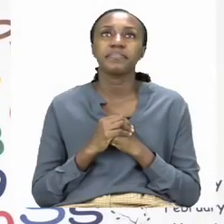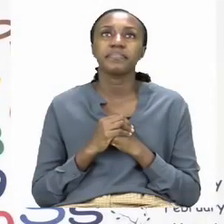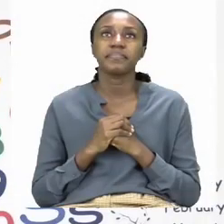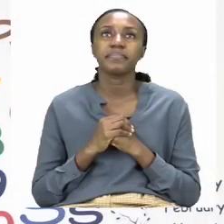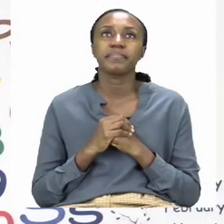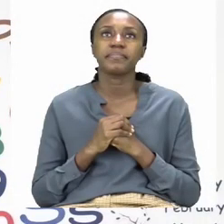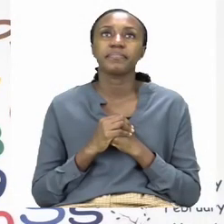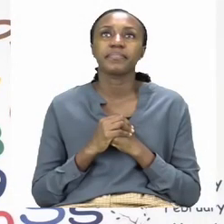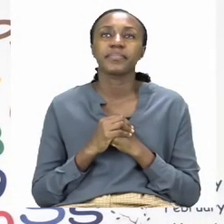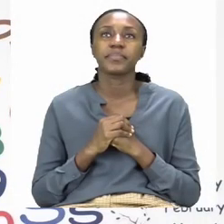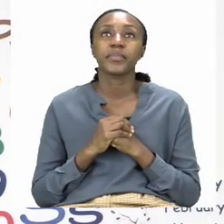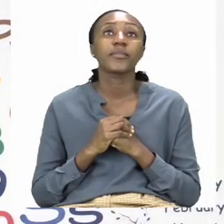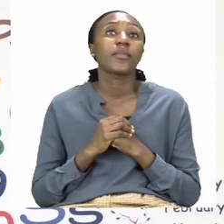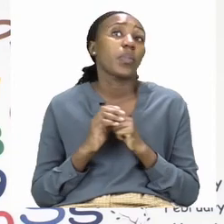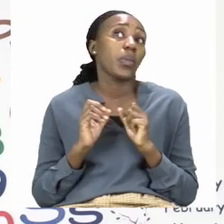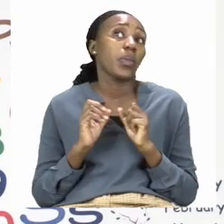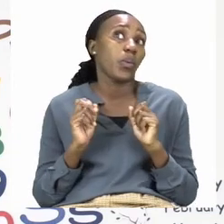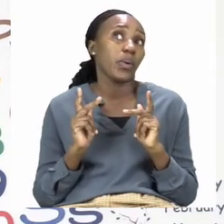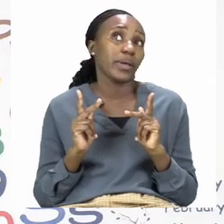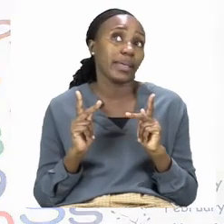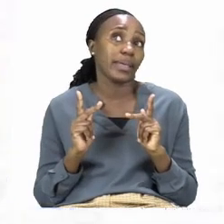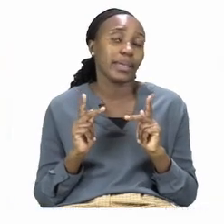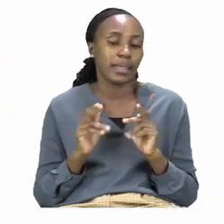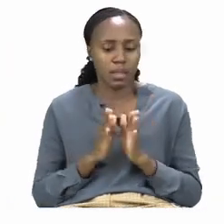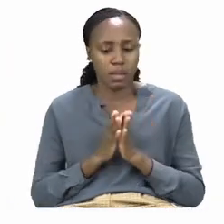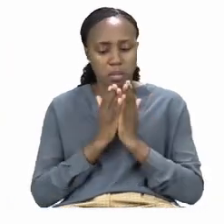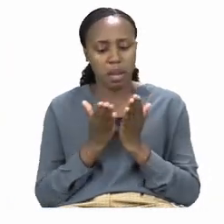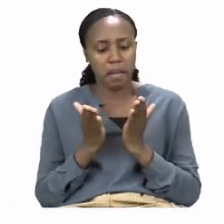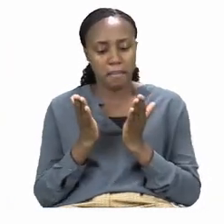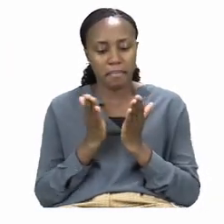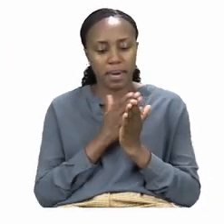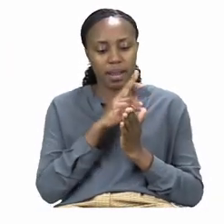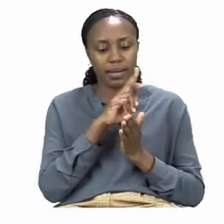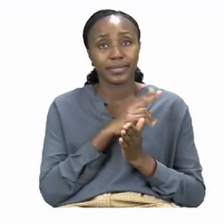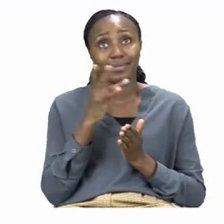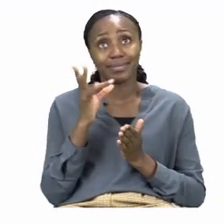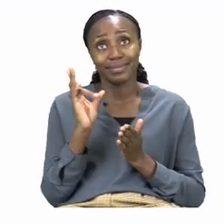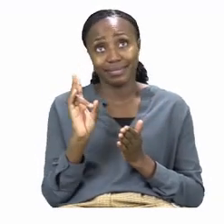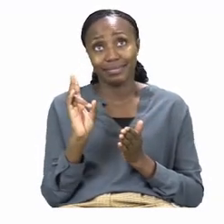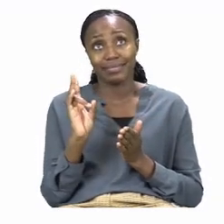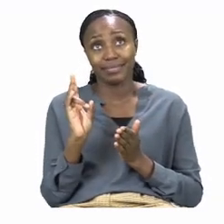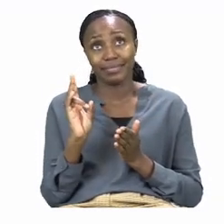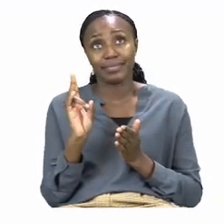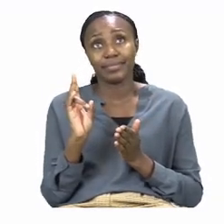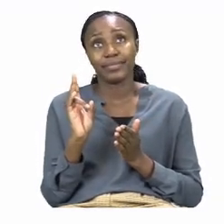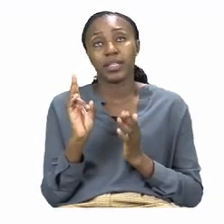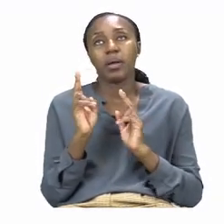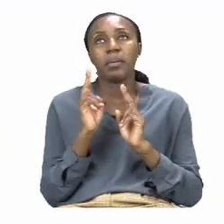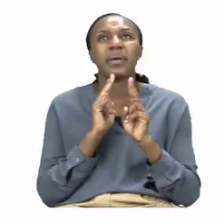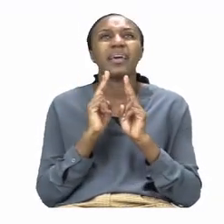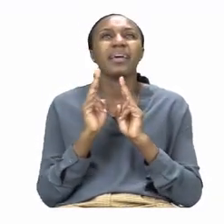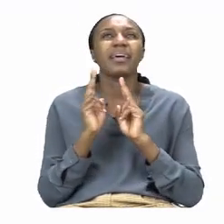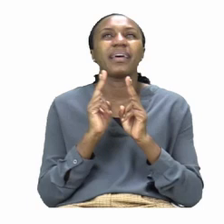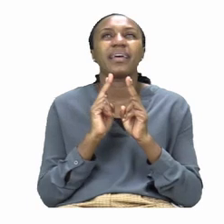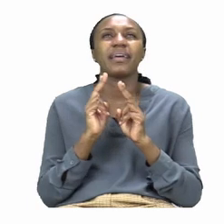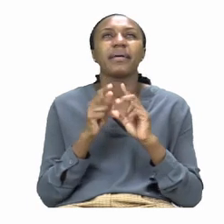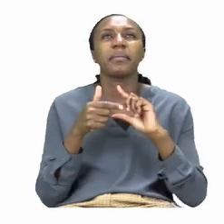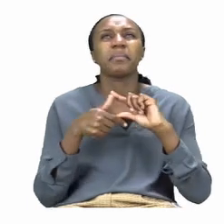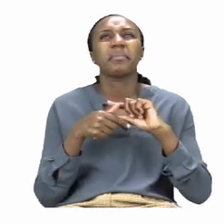Let's start this part of our lesson on page 27. Now here we are going to do